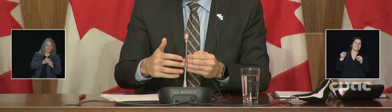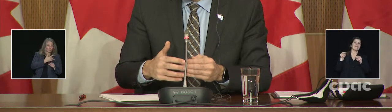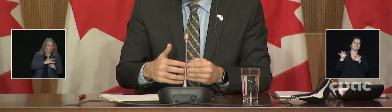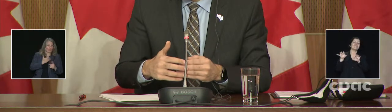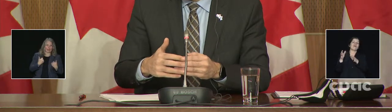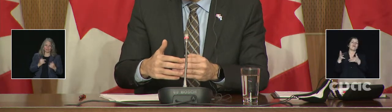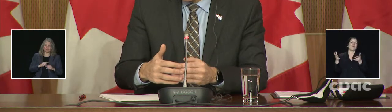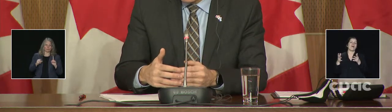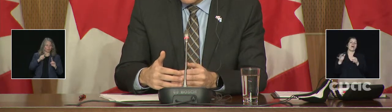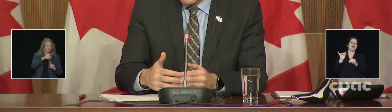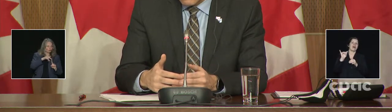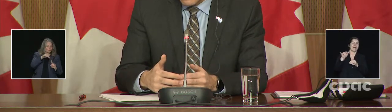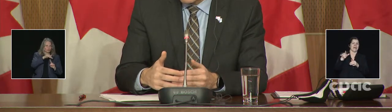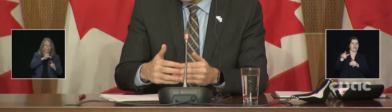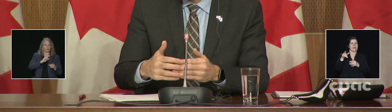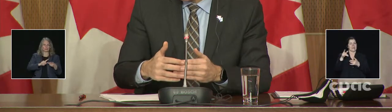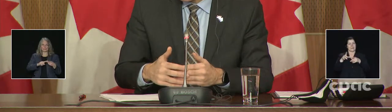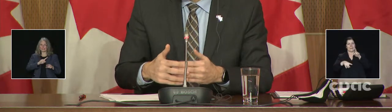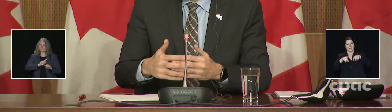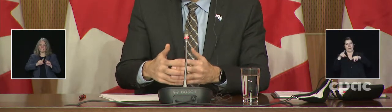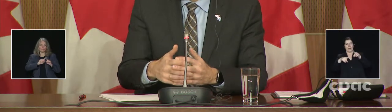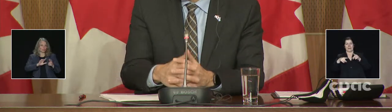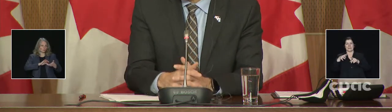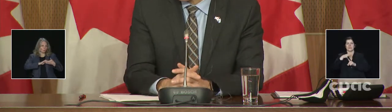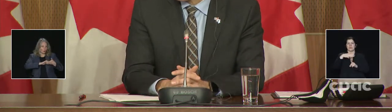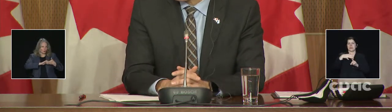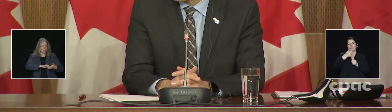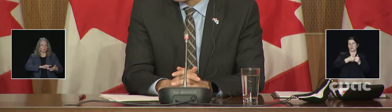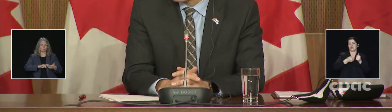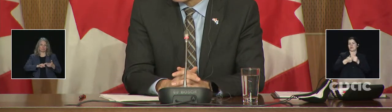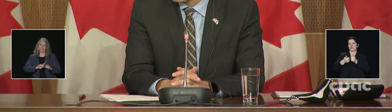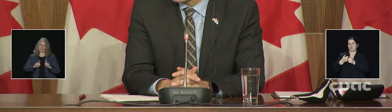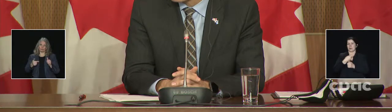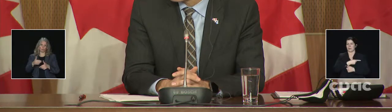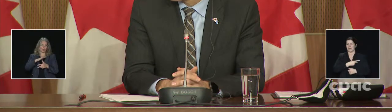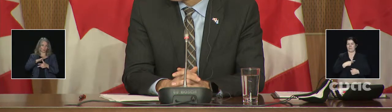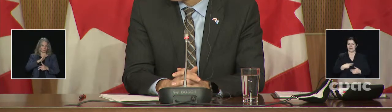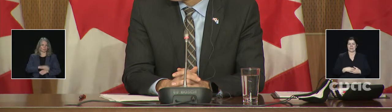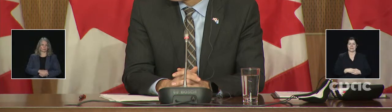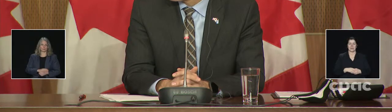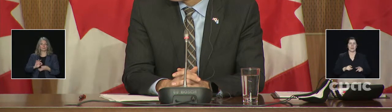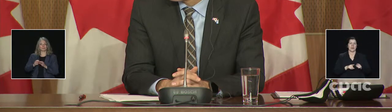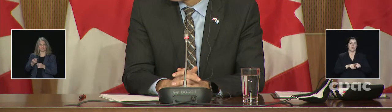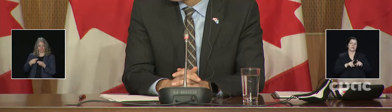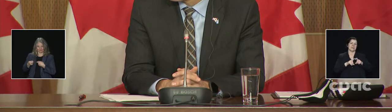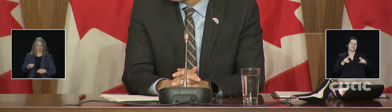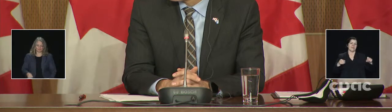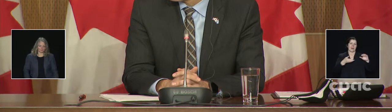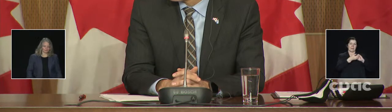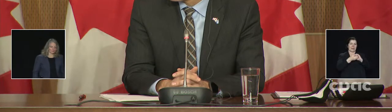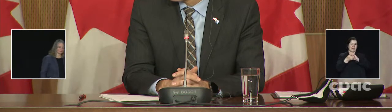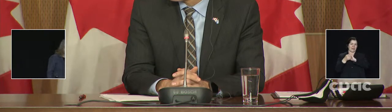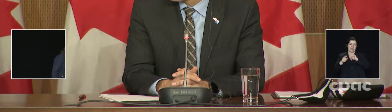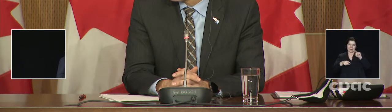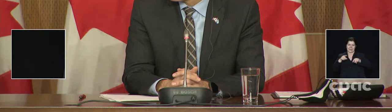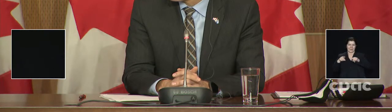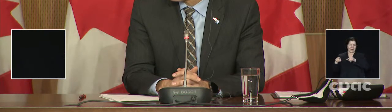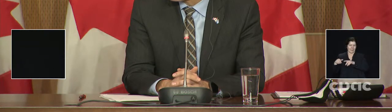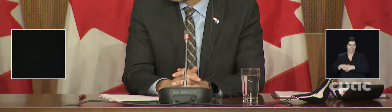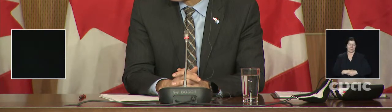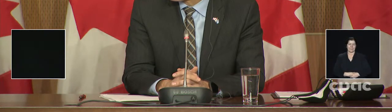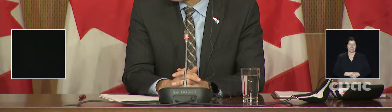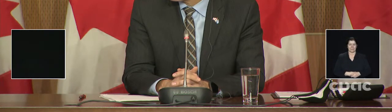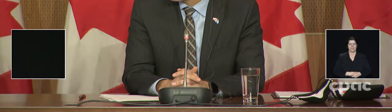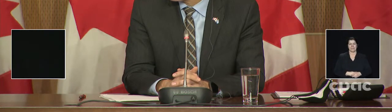conditions, different partnerships, and different priorities. But as you stated in your opening remarks, there have been a